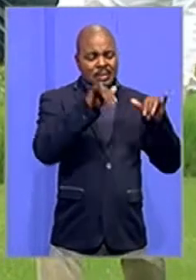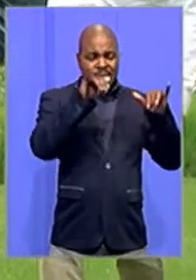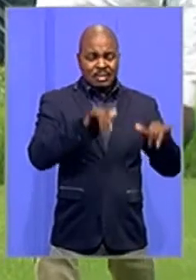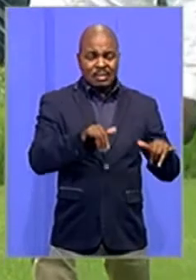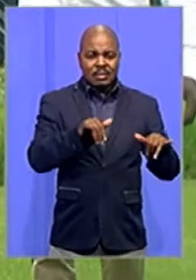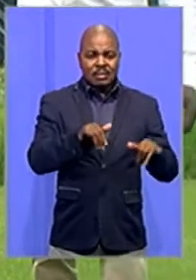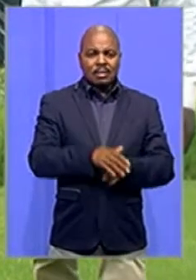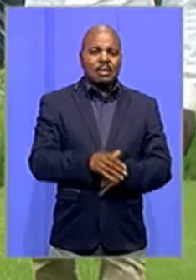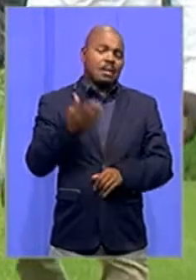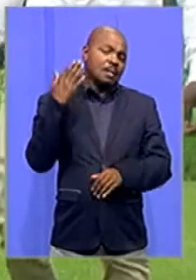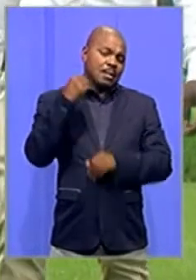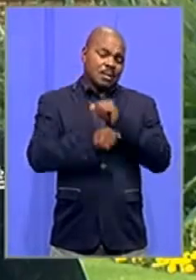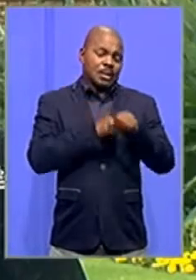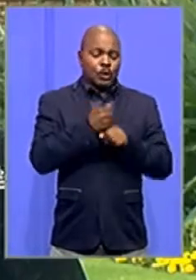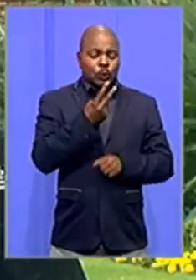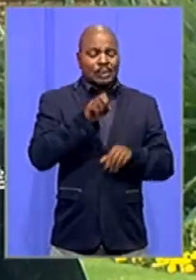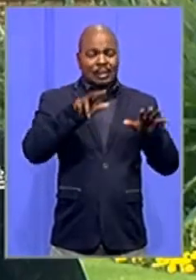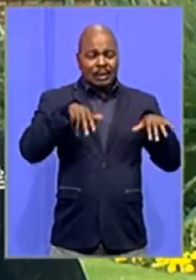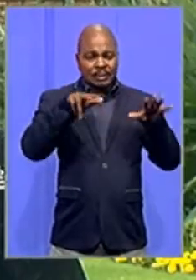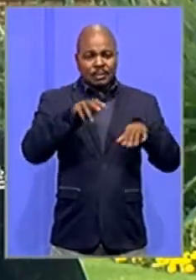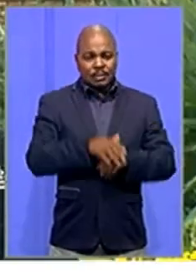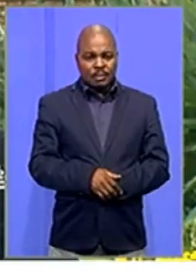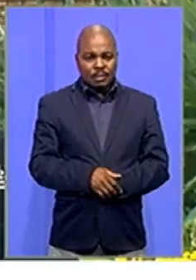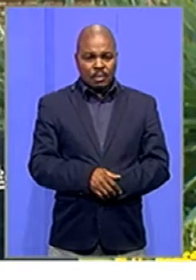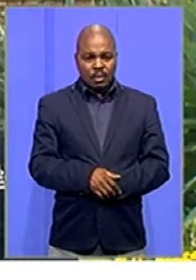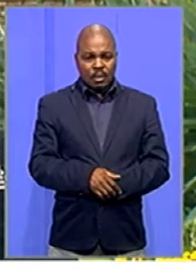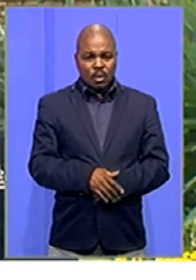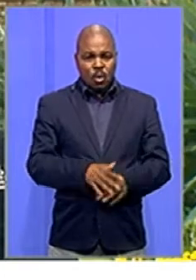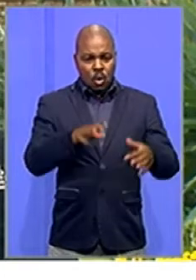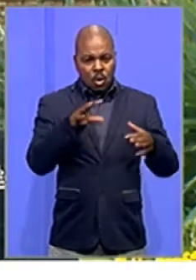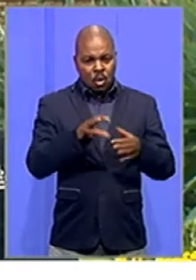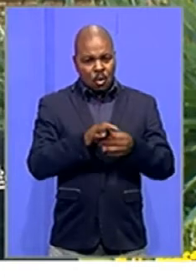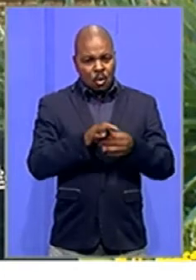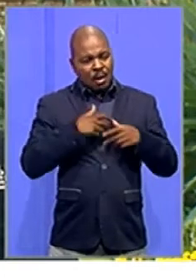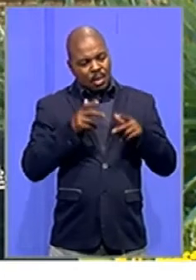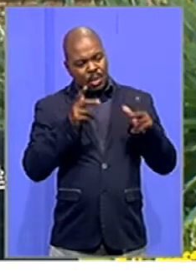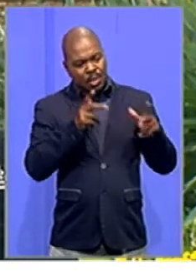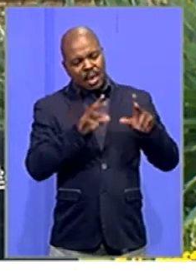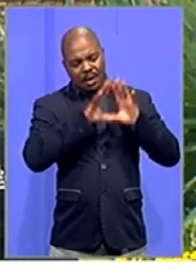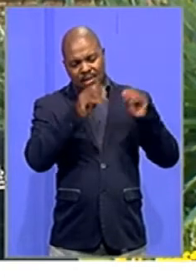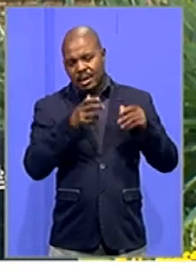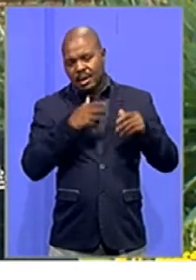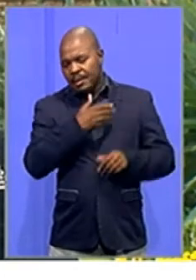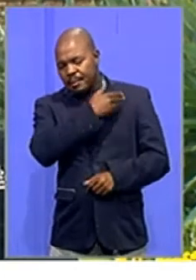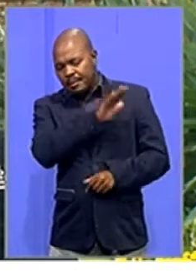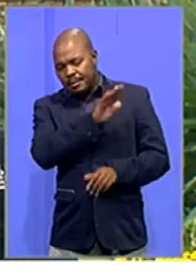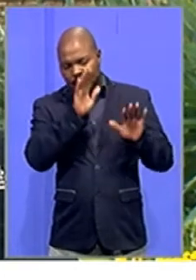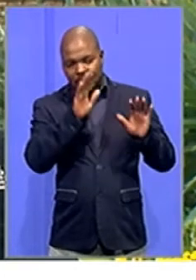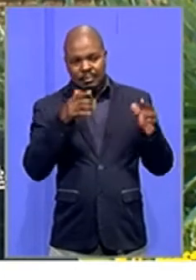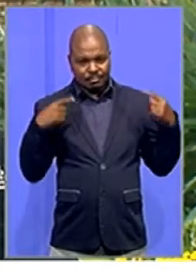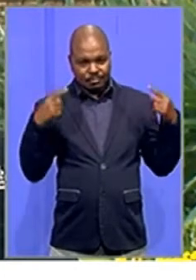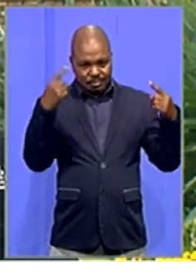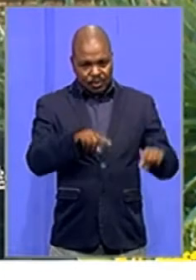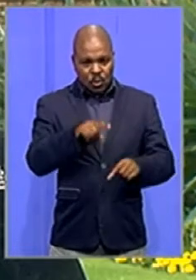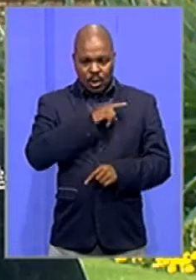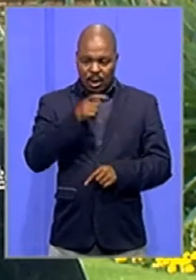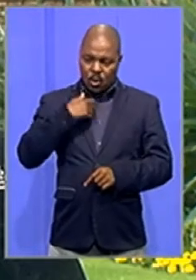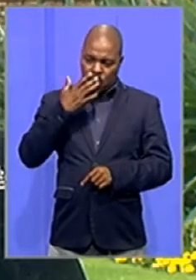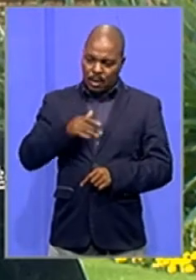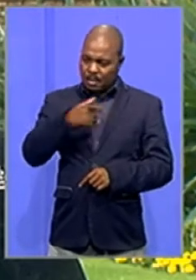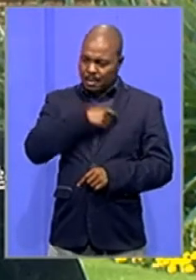ka Pudungwana 2018. I left my whole lifetime at the back just to come see the president